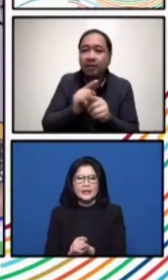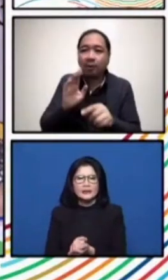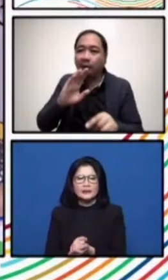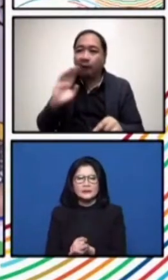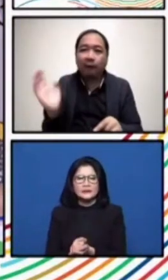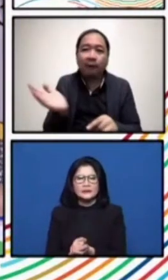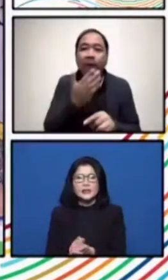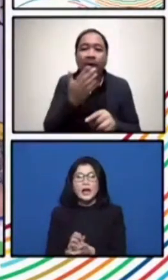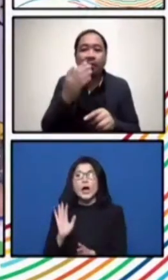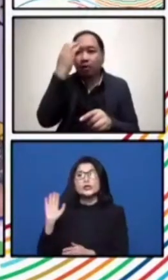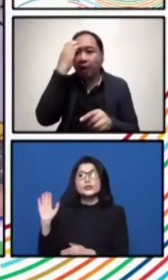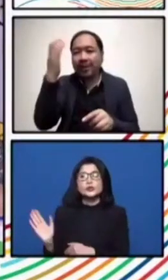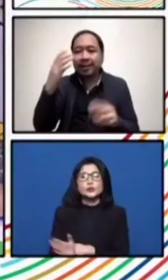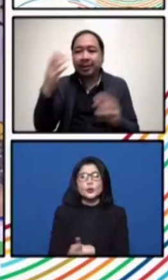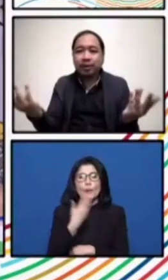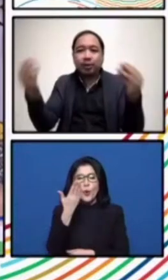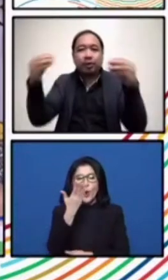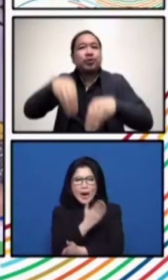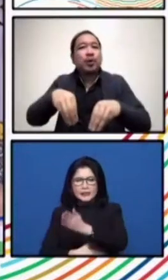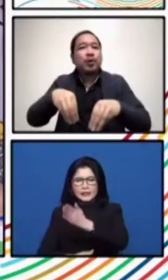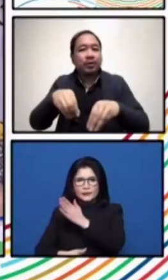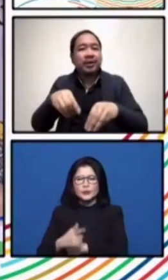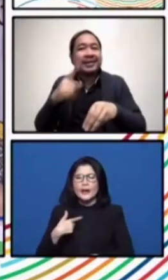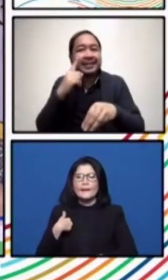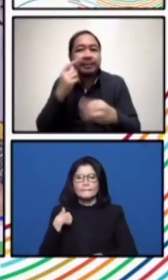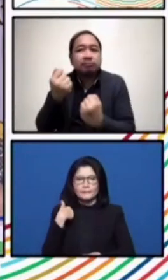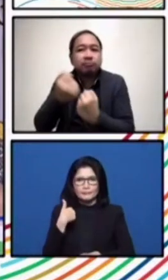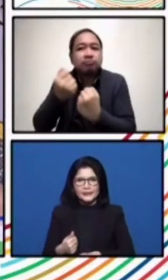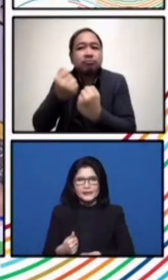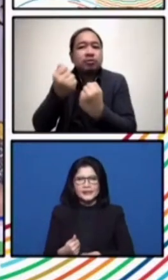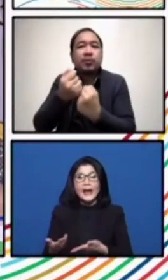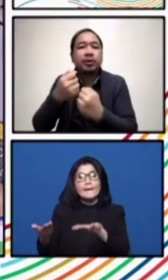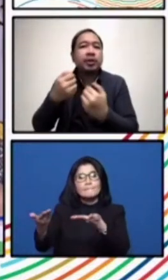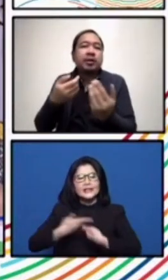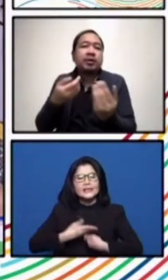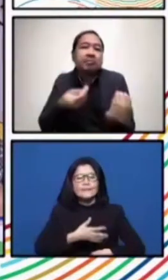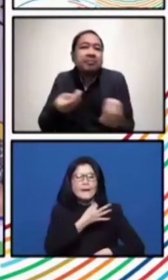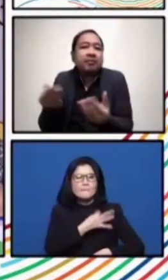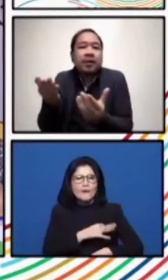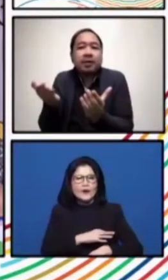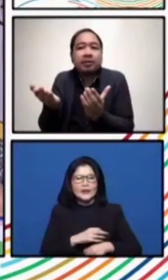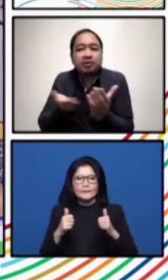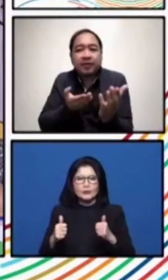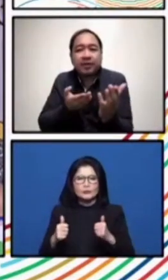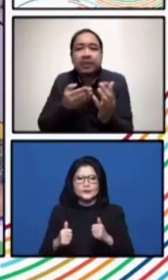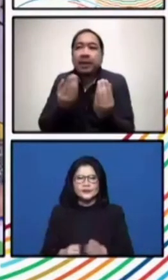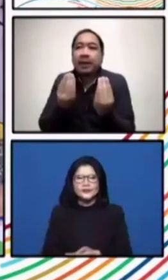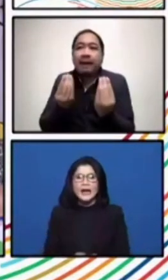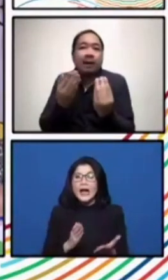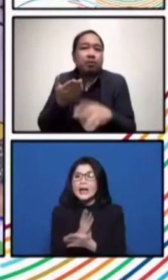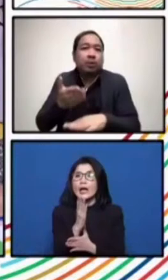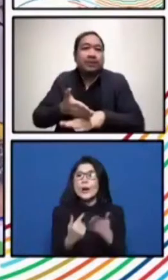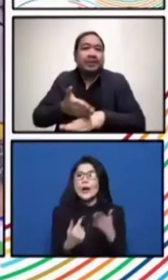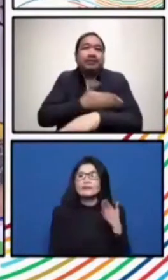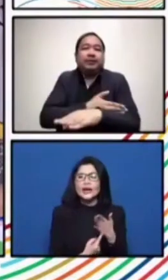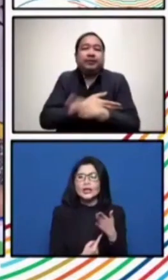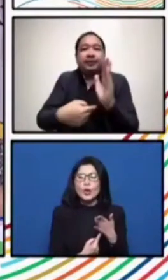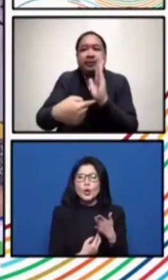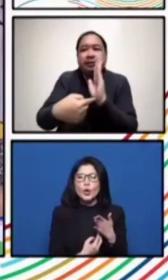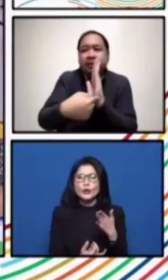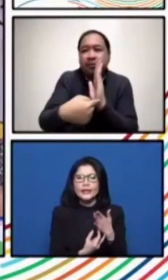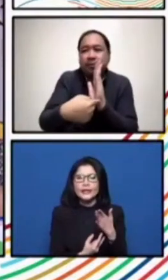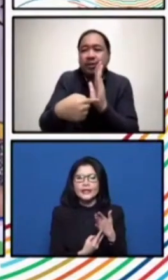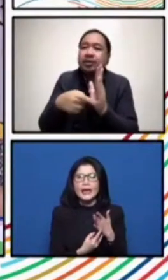well-being of the pwds proactive Service delivery mechanism with better use of Technologies in visas as a strategic